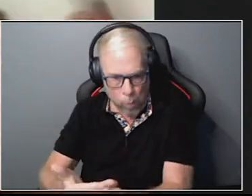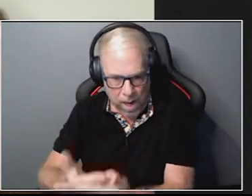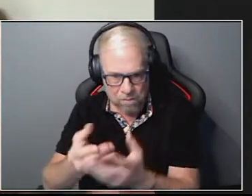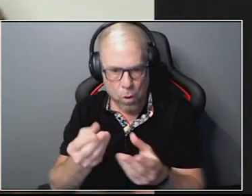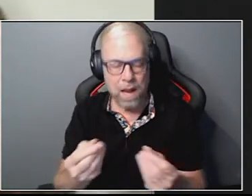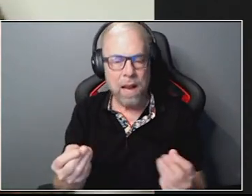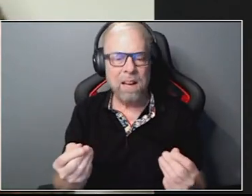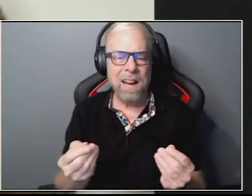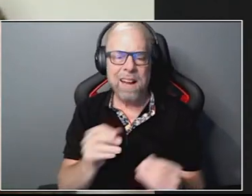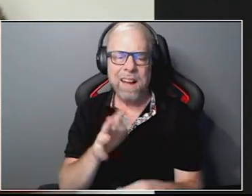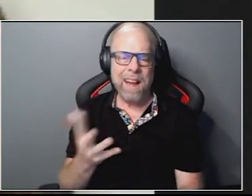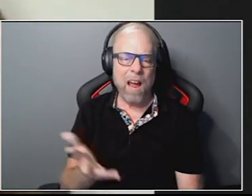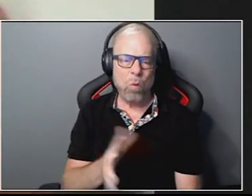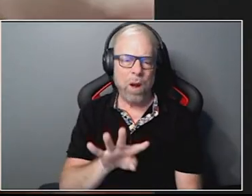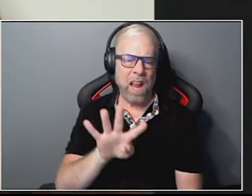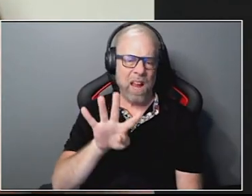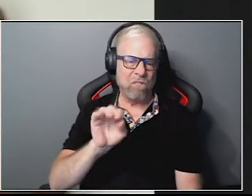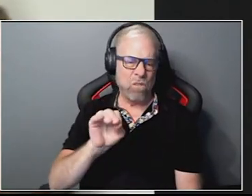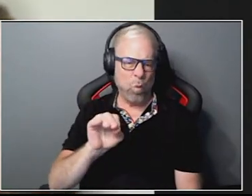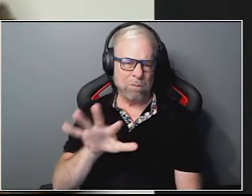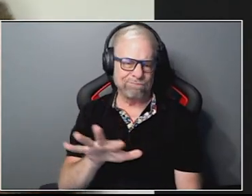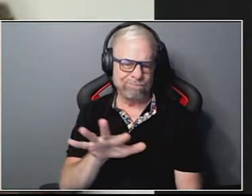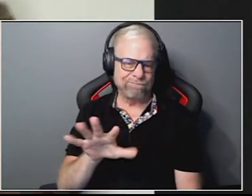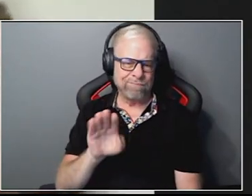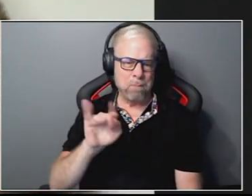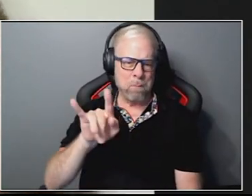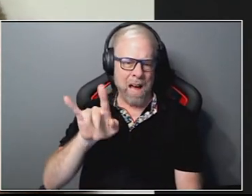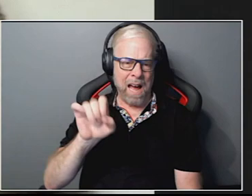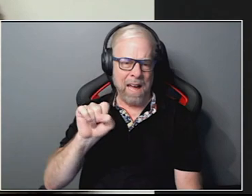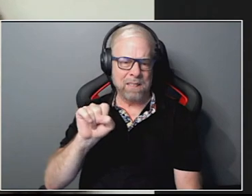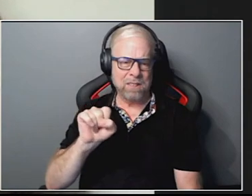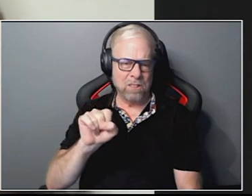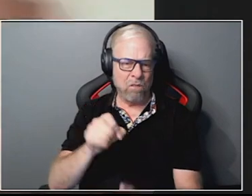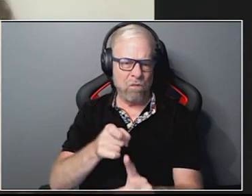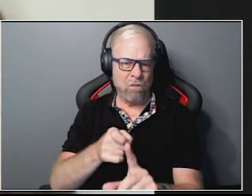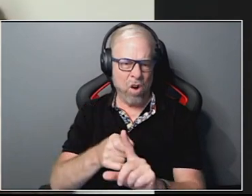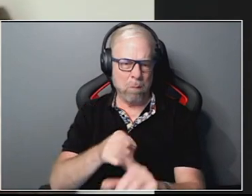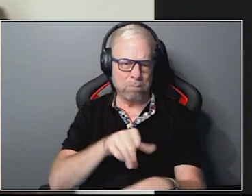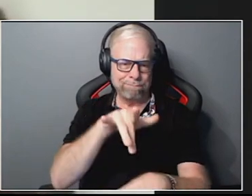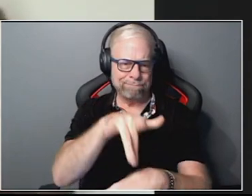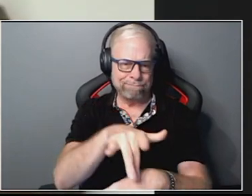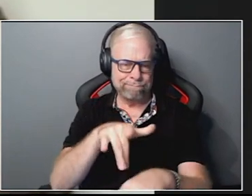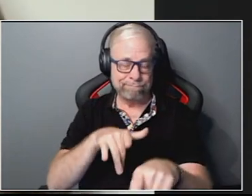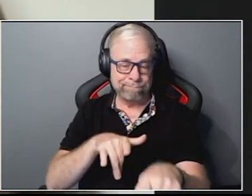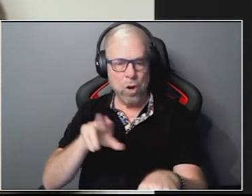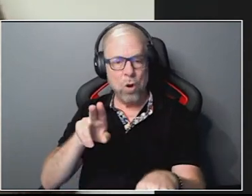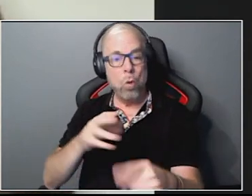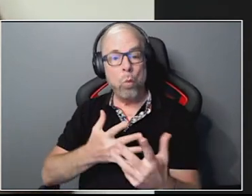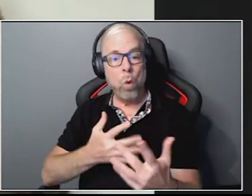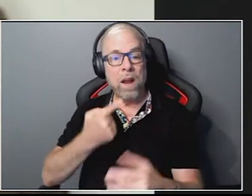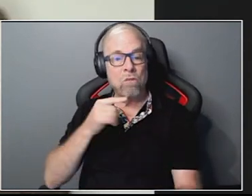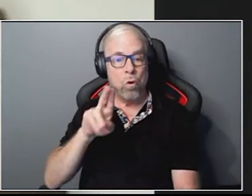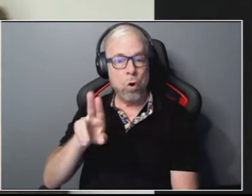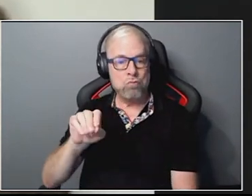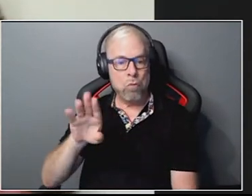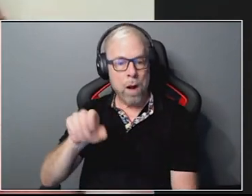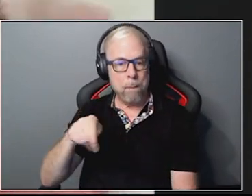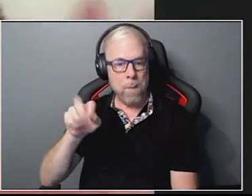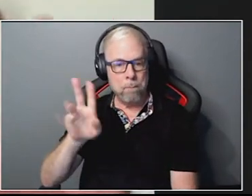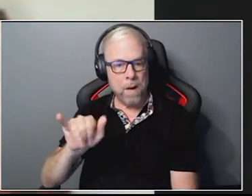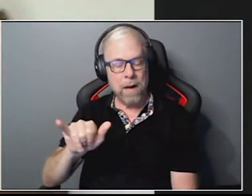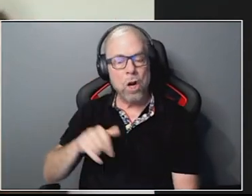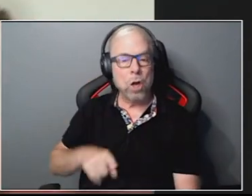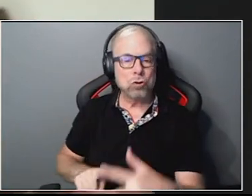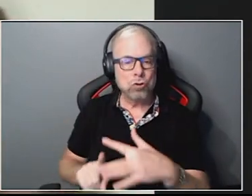40 some odd miles outside. We wait for Robert Peary to show up. Then Robert Peary shows up and he checks his sextant and